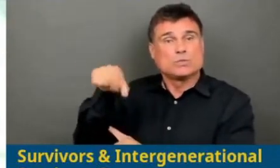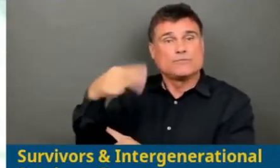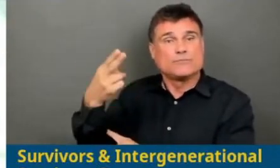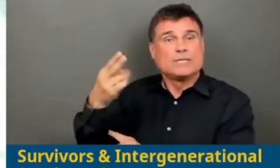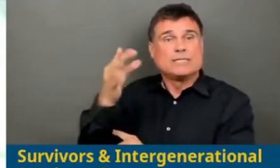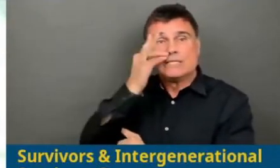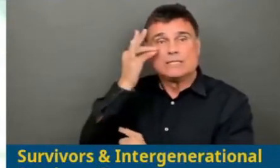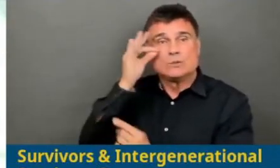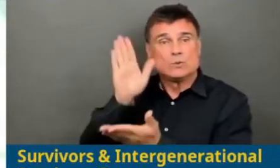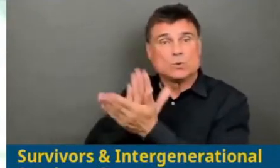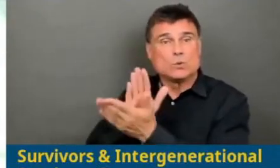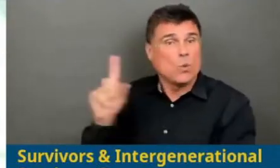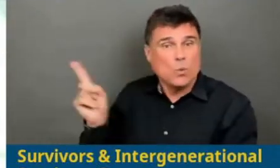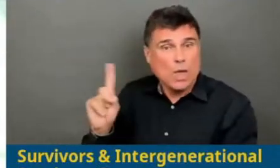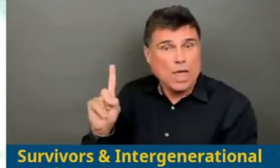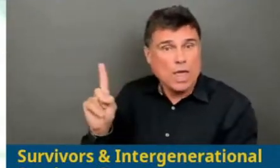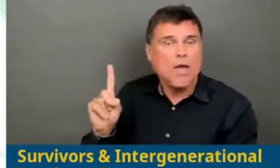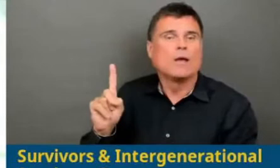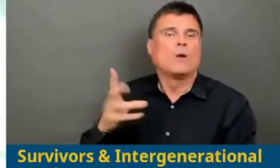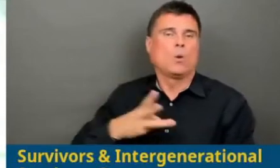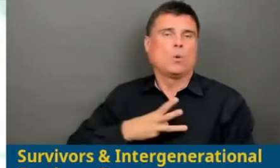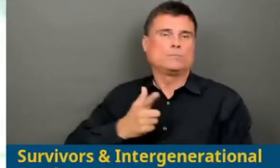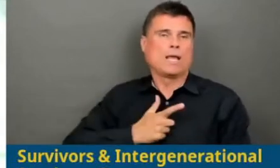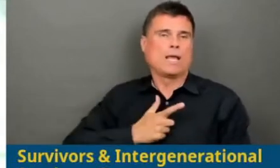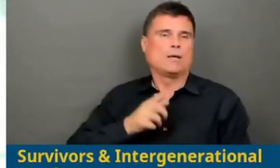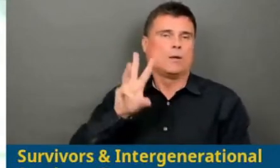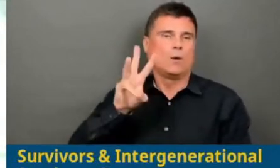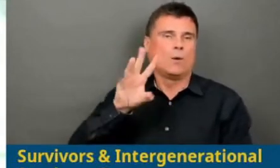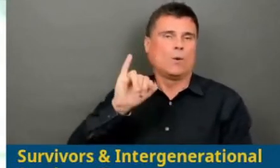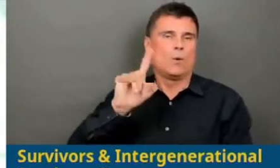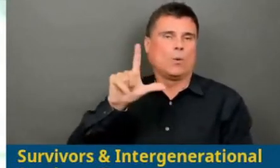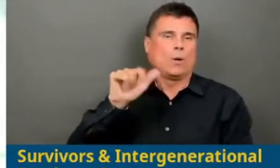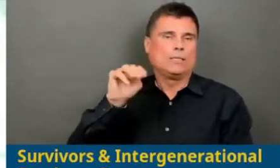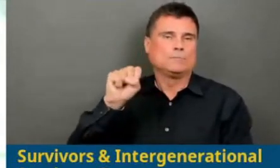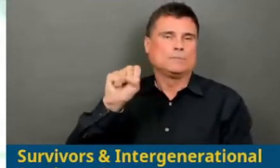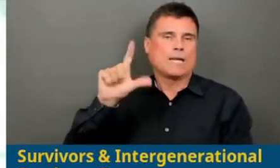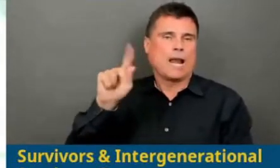We've waited for this day for a long time.